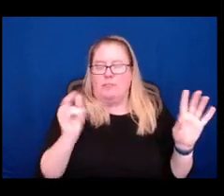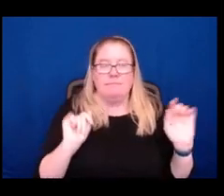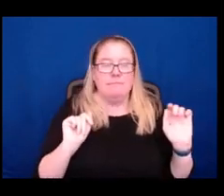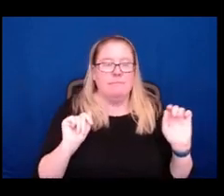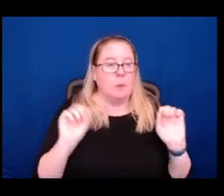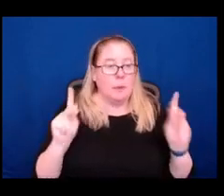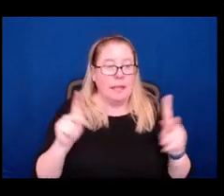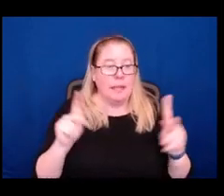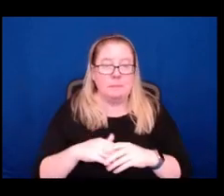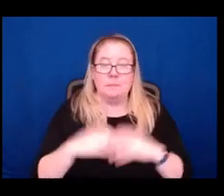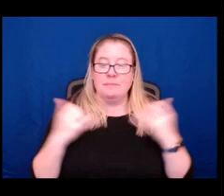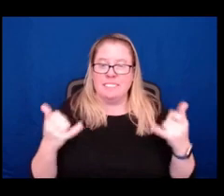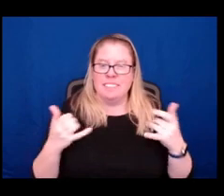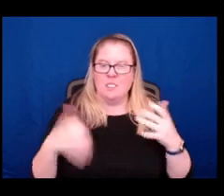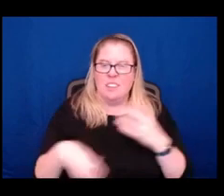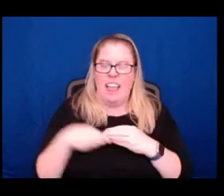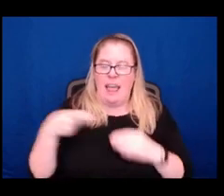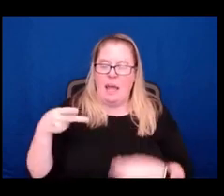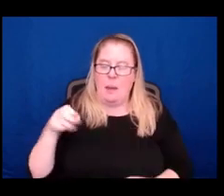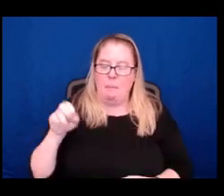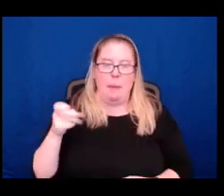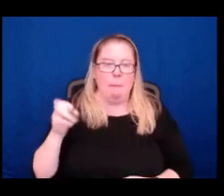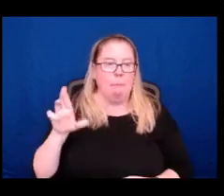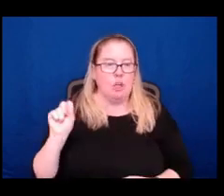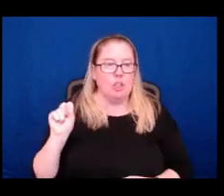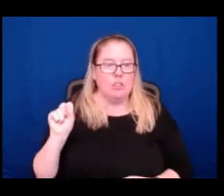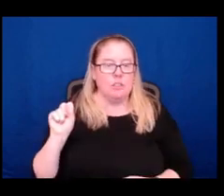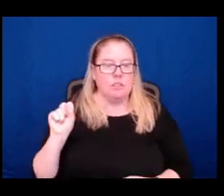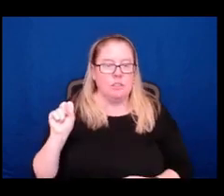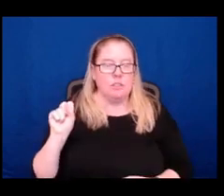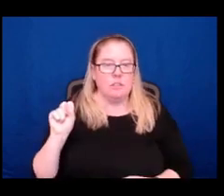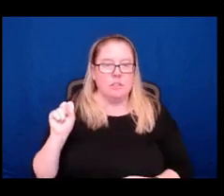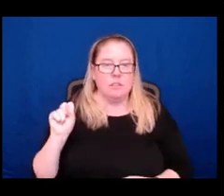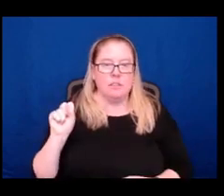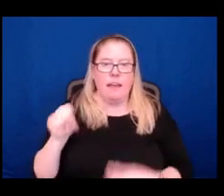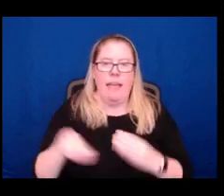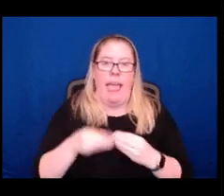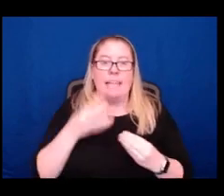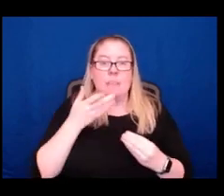our peppers. Add some color up in here.